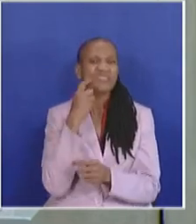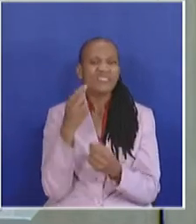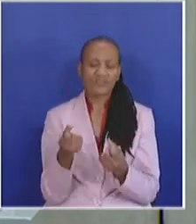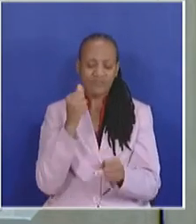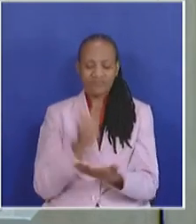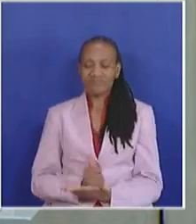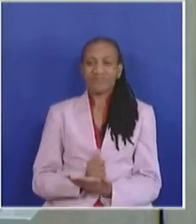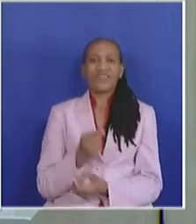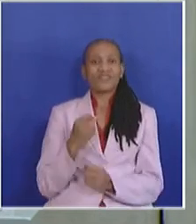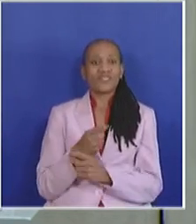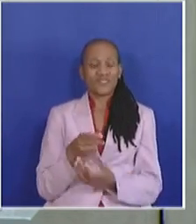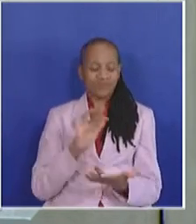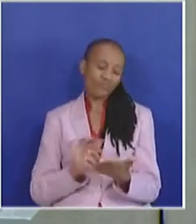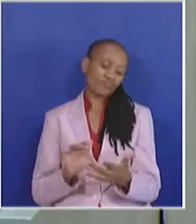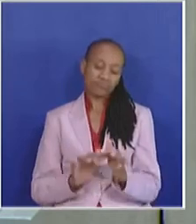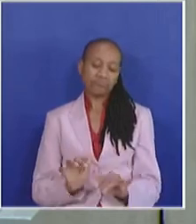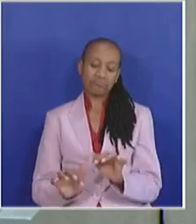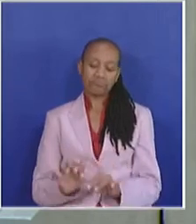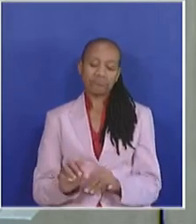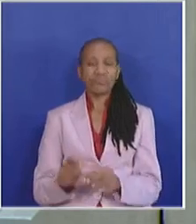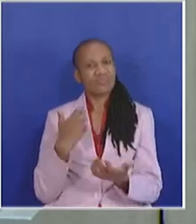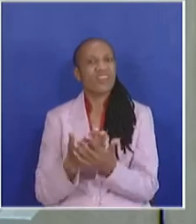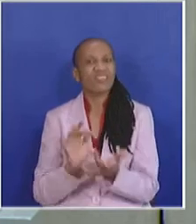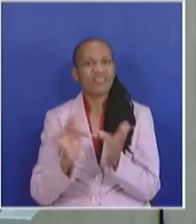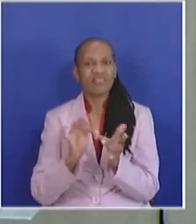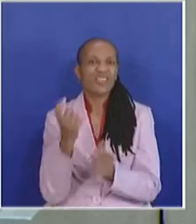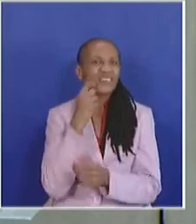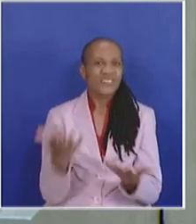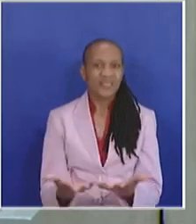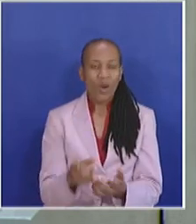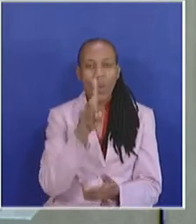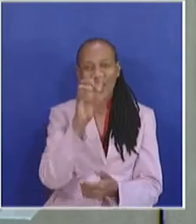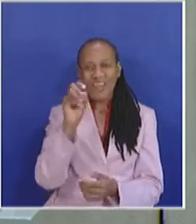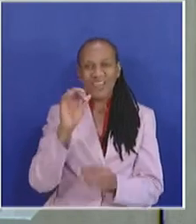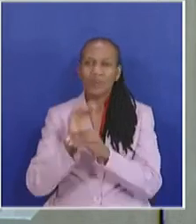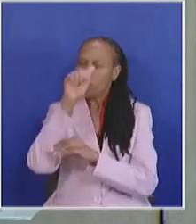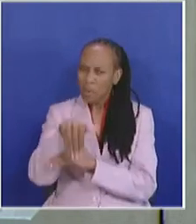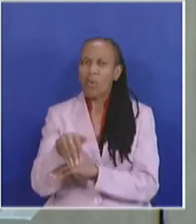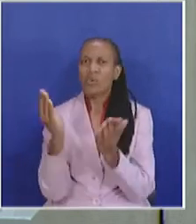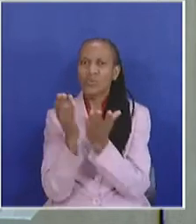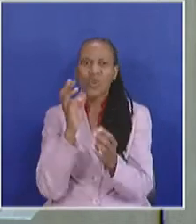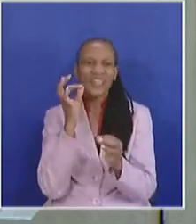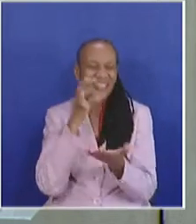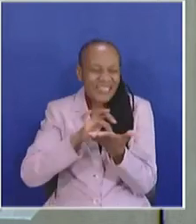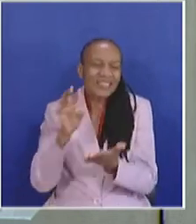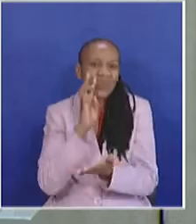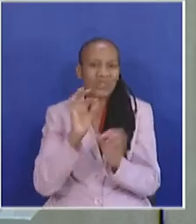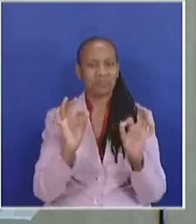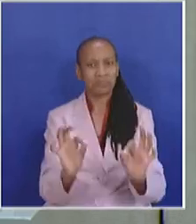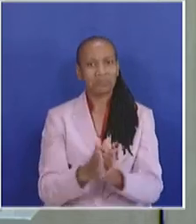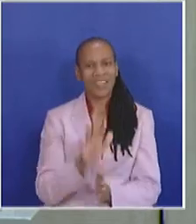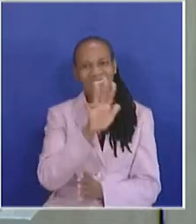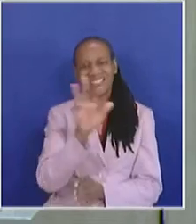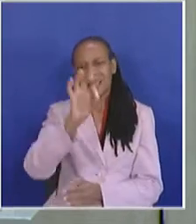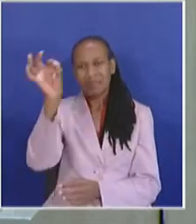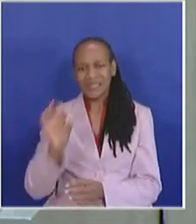taxi. And 100 of our schools have access to clean water. 99% of our schools also have